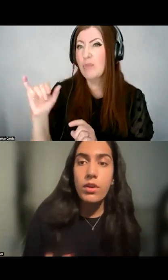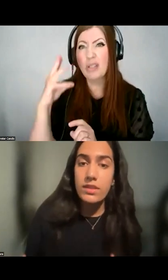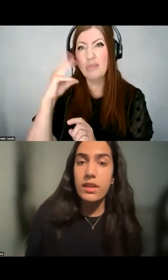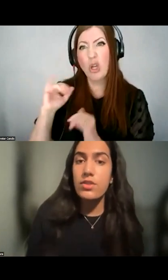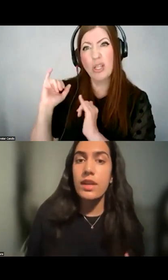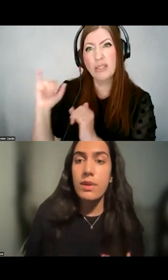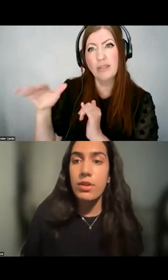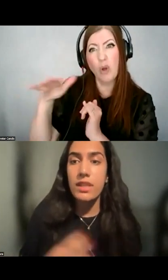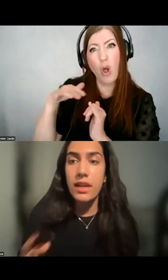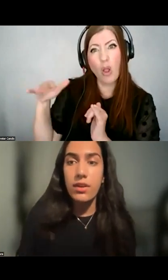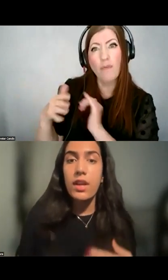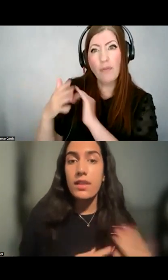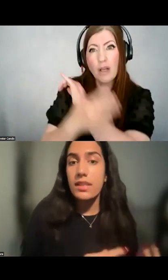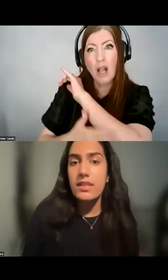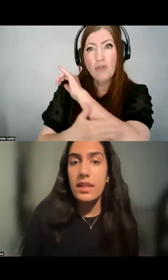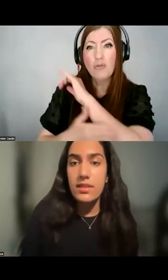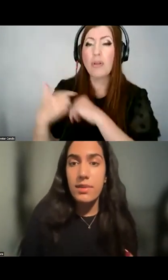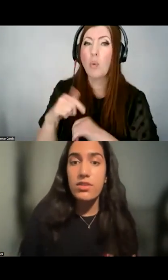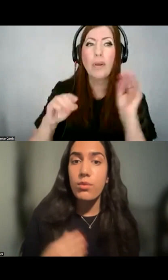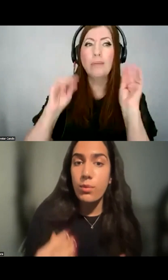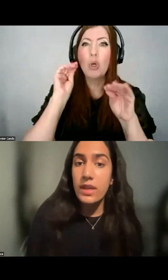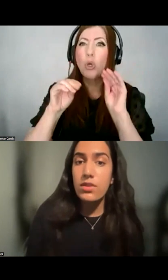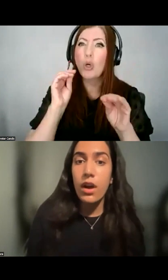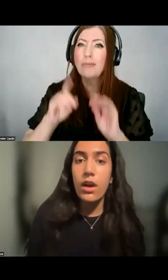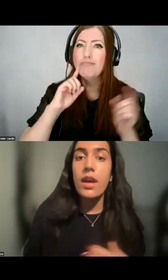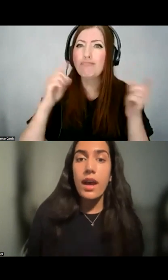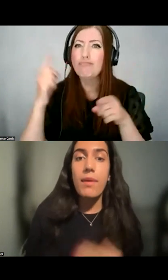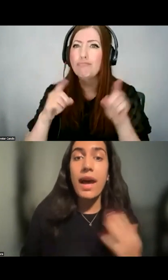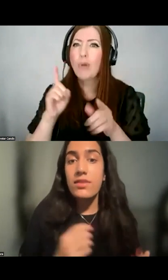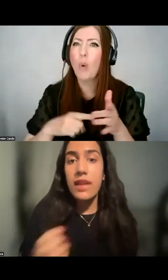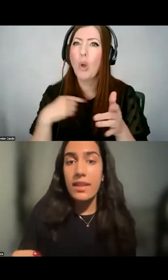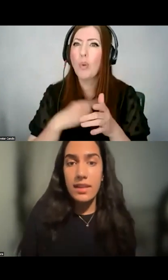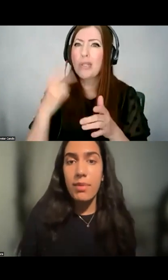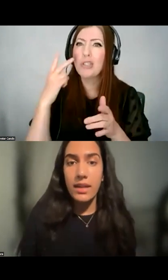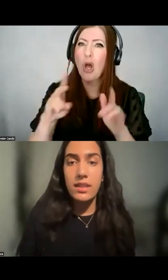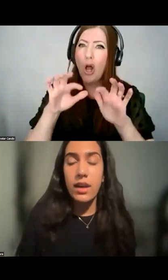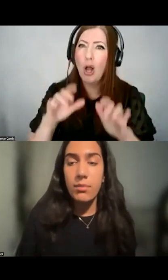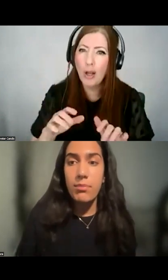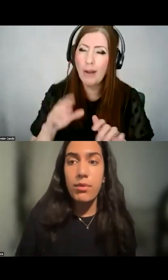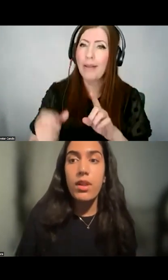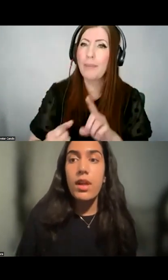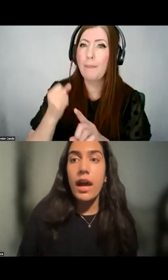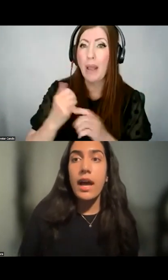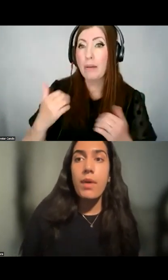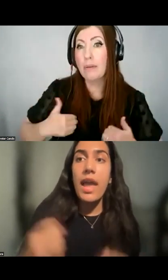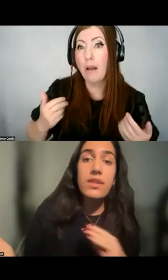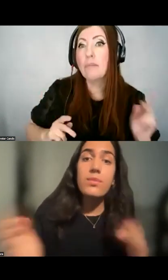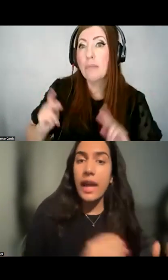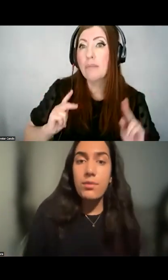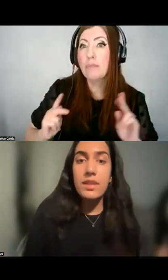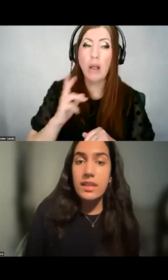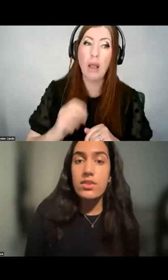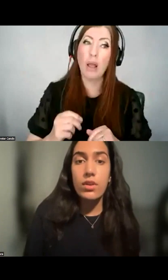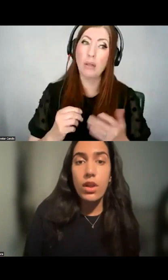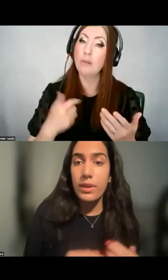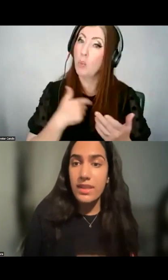own from across the country, and we put together this consensus based on what we saw as impacted young people. And